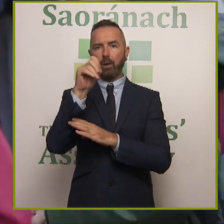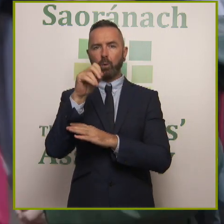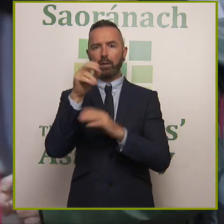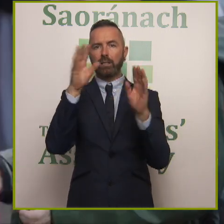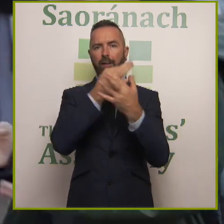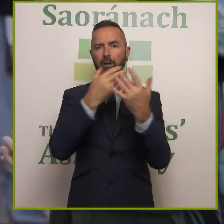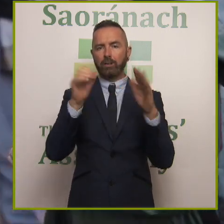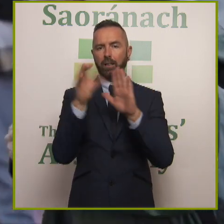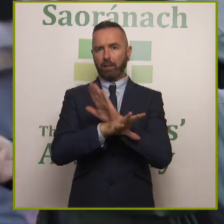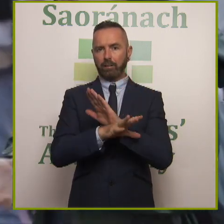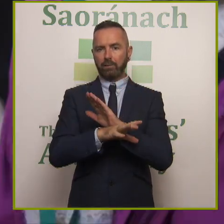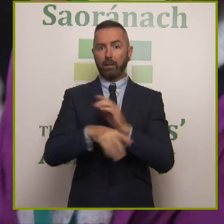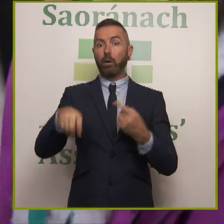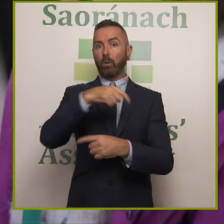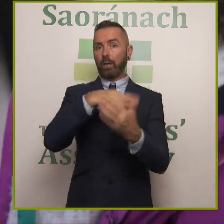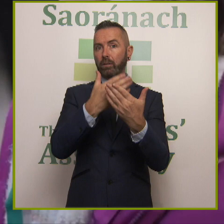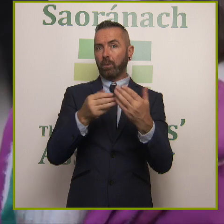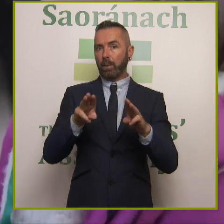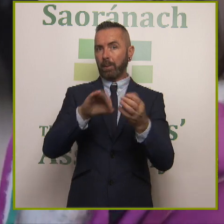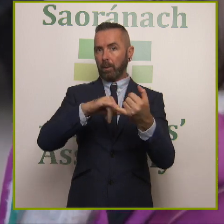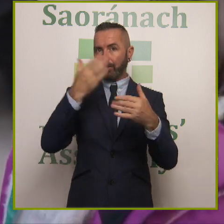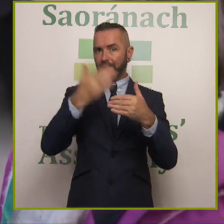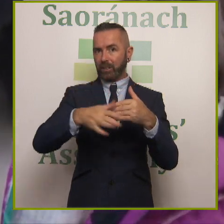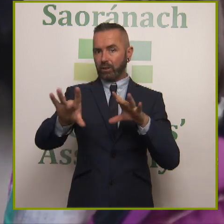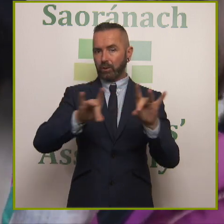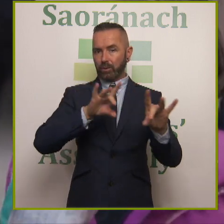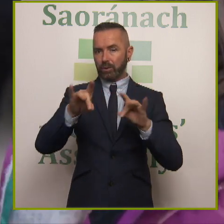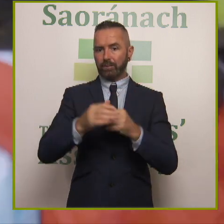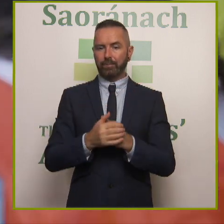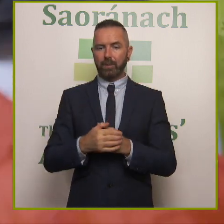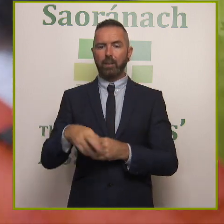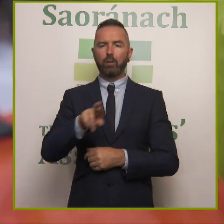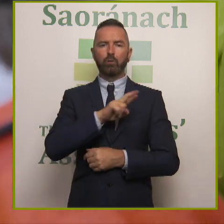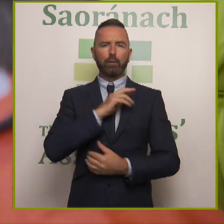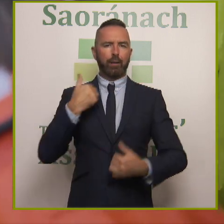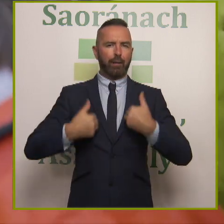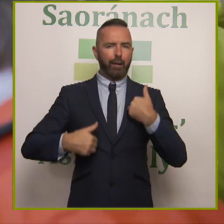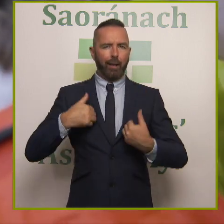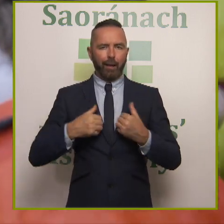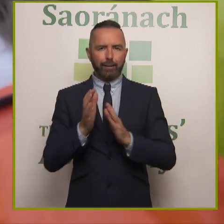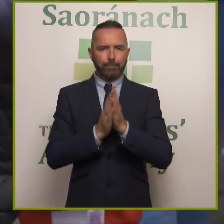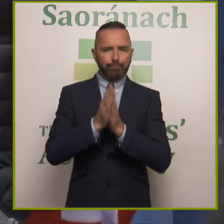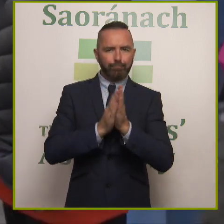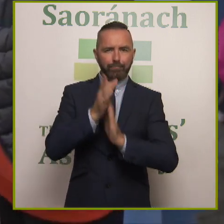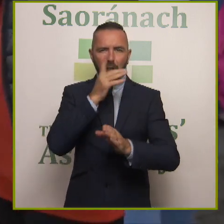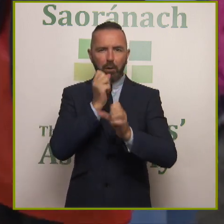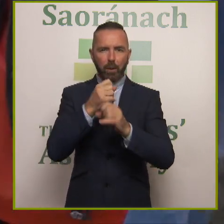We are some of the children and young people who were chosen, and we're excited to tell you about what happened